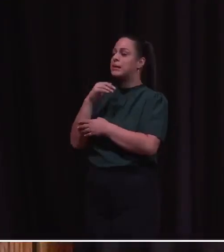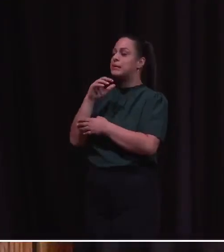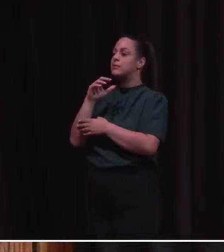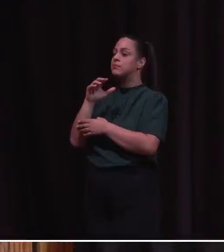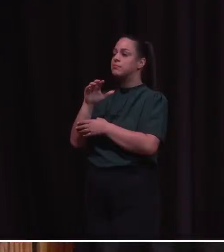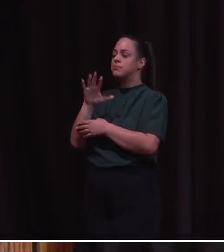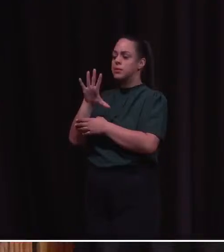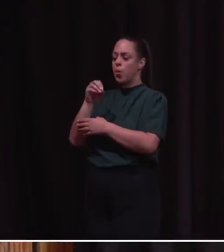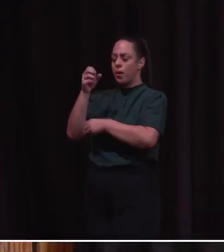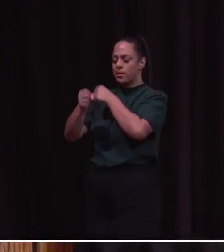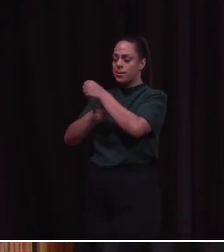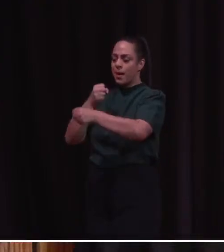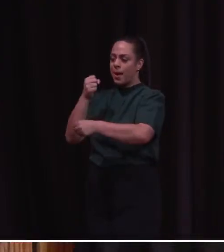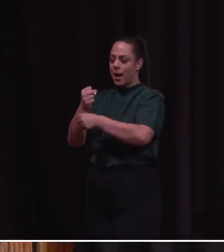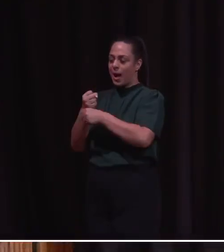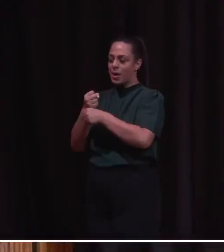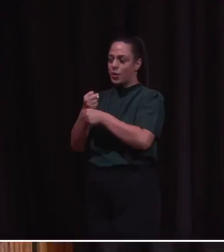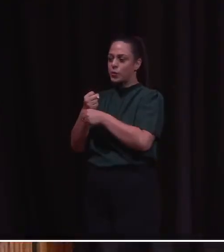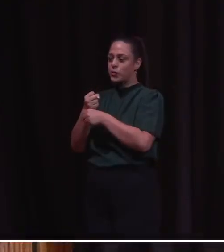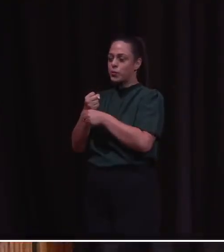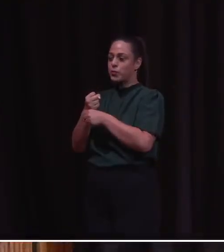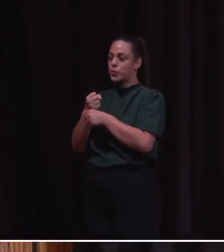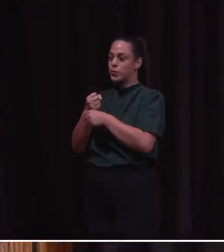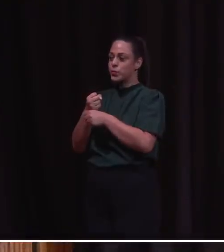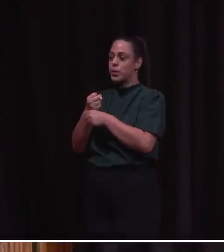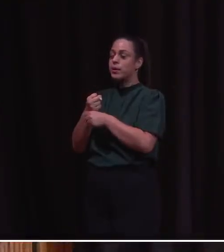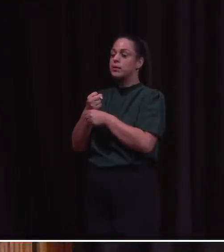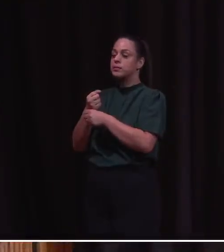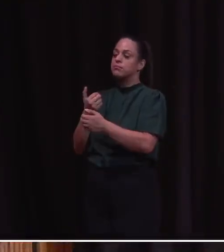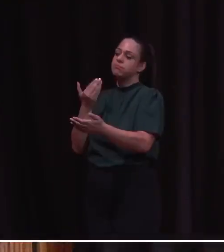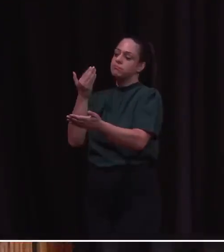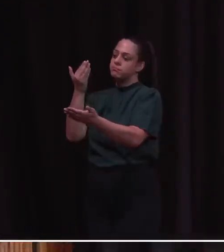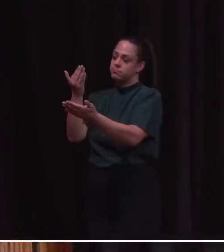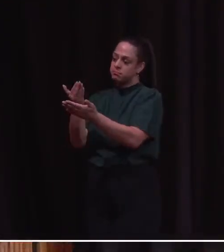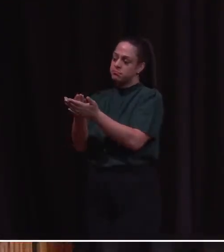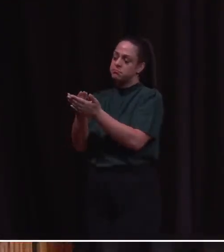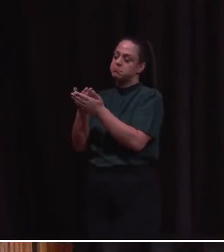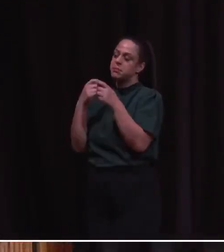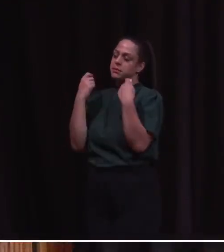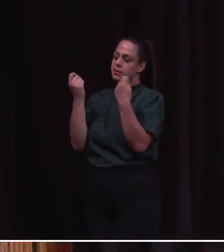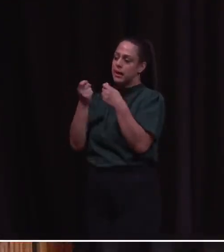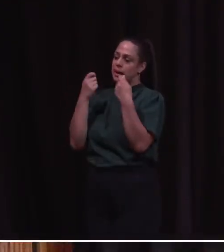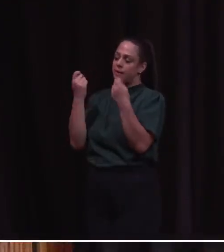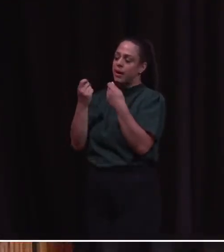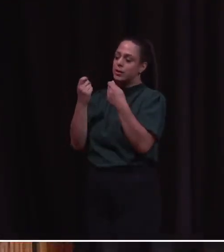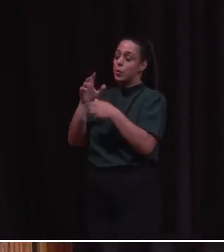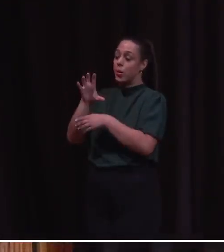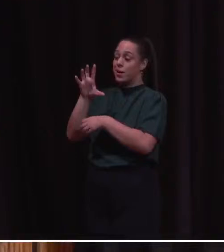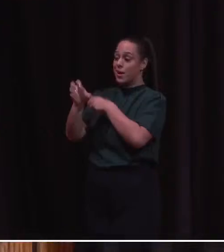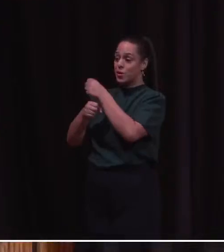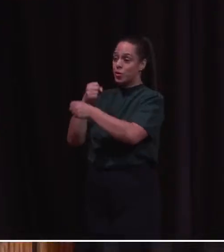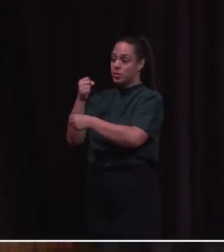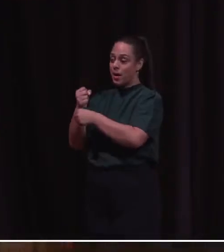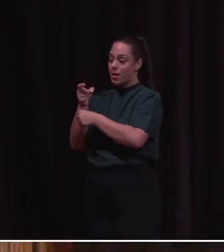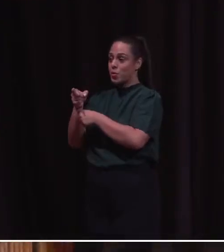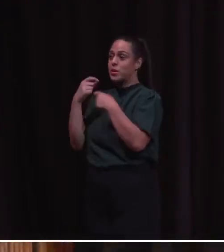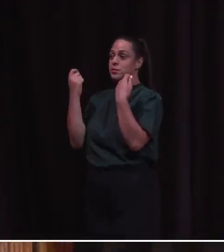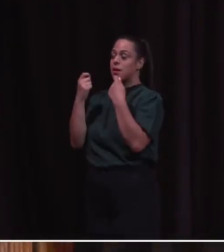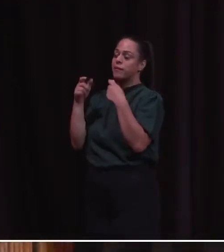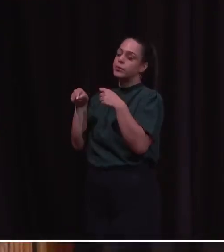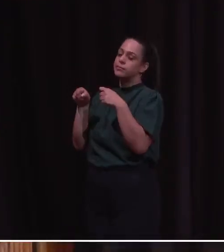We are told that a group of scholars, that there was quite a lot of ferment